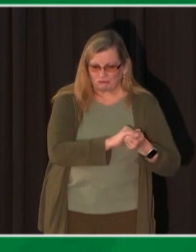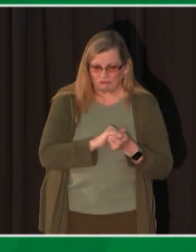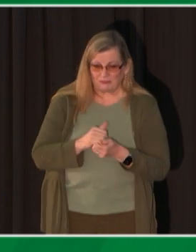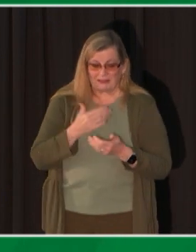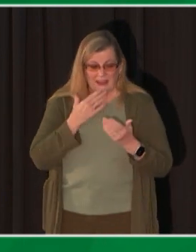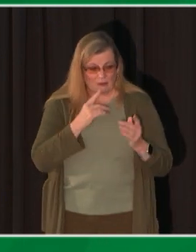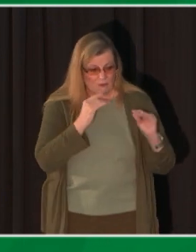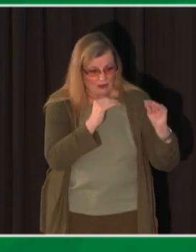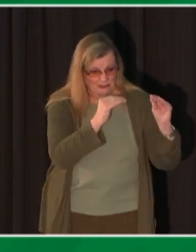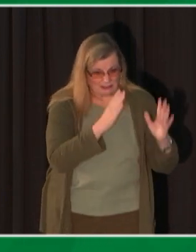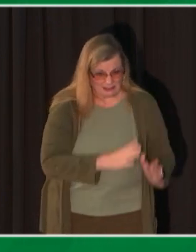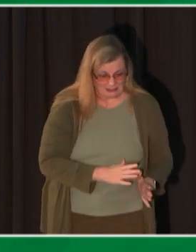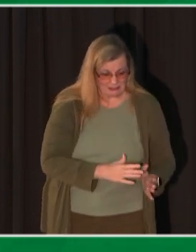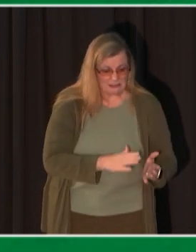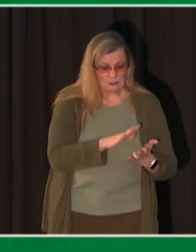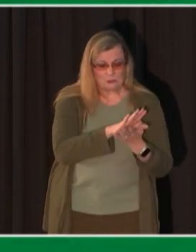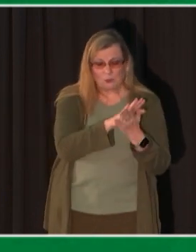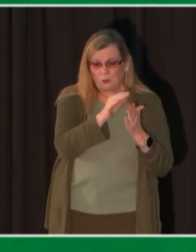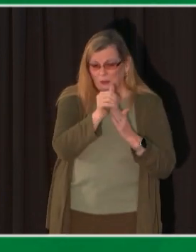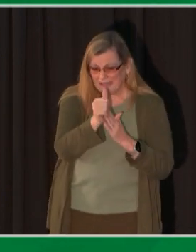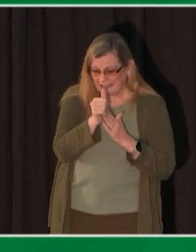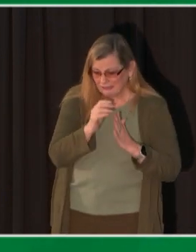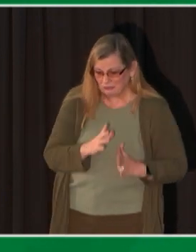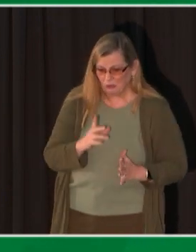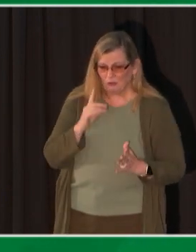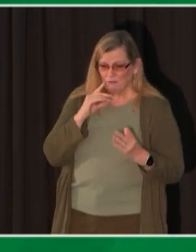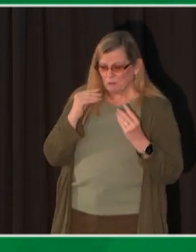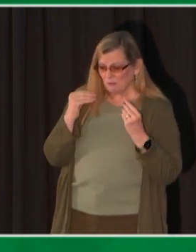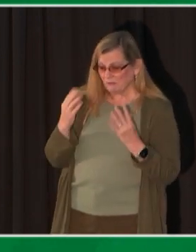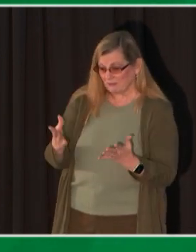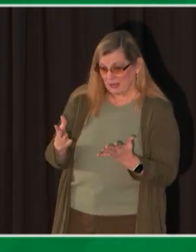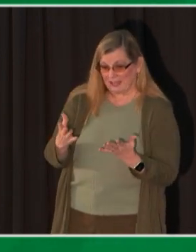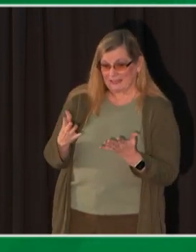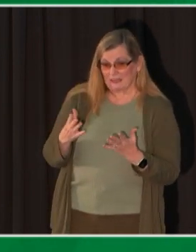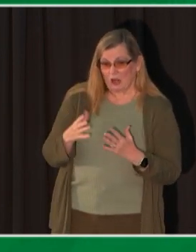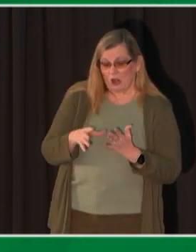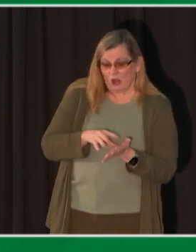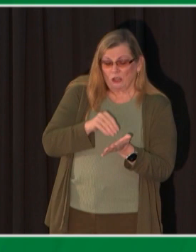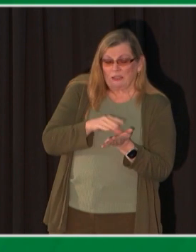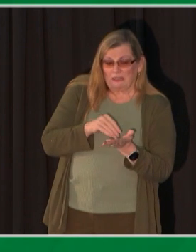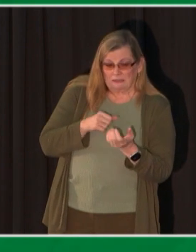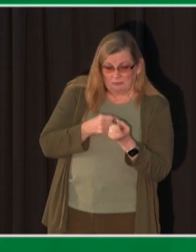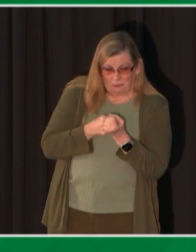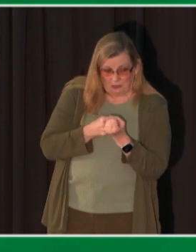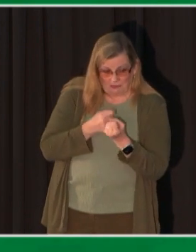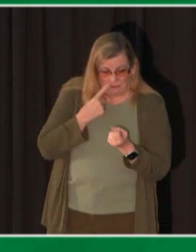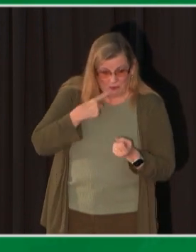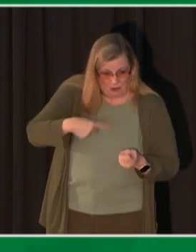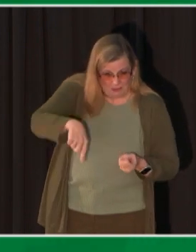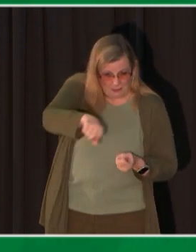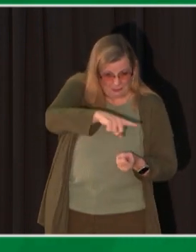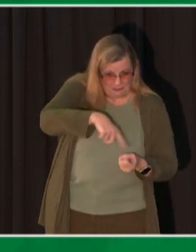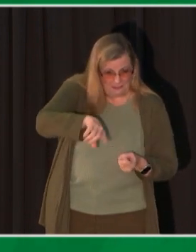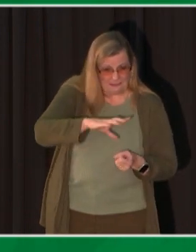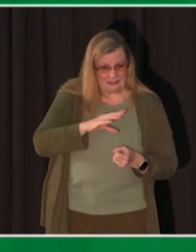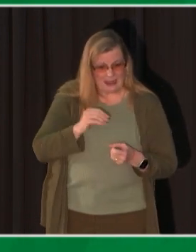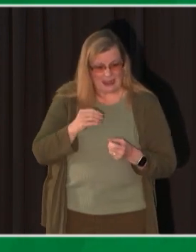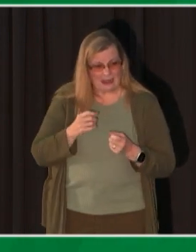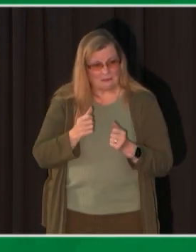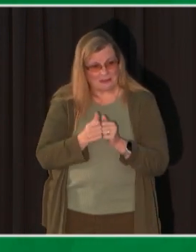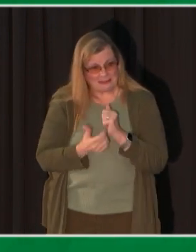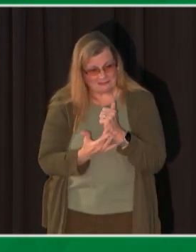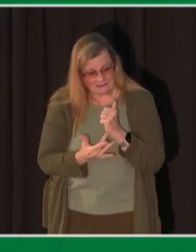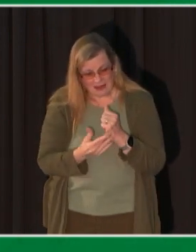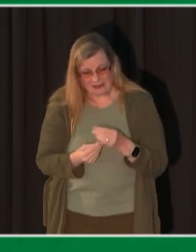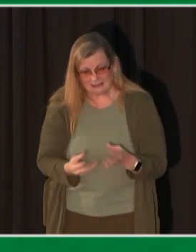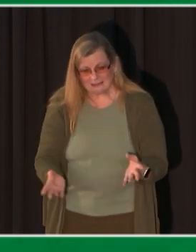leaders for providing these learning opportunities, supporting us with device distribution for laptops